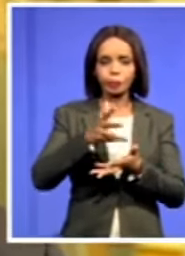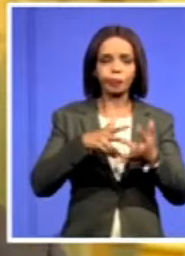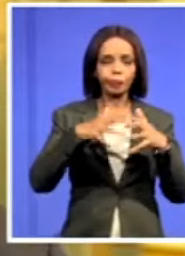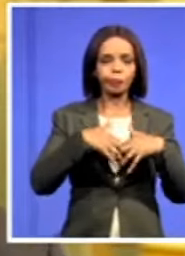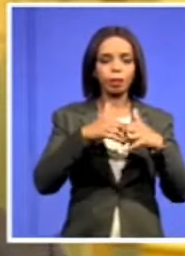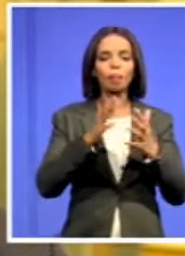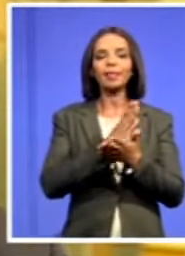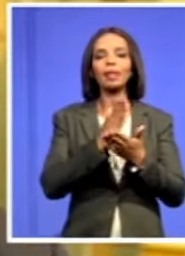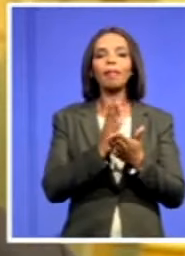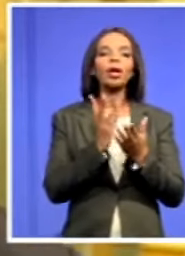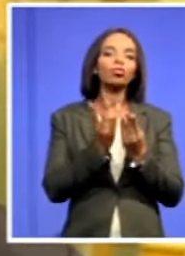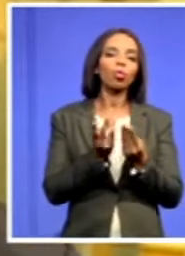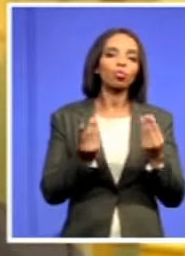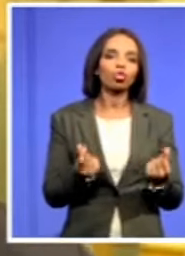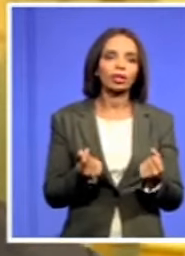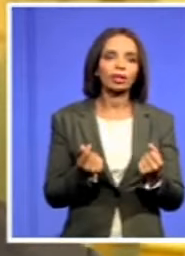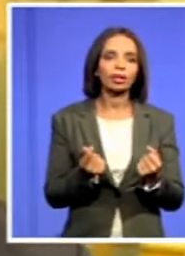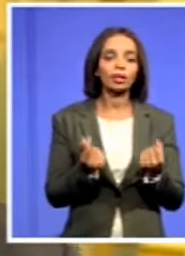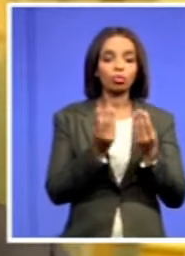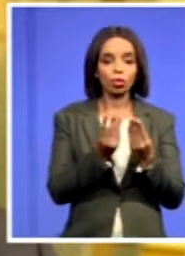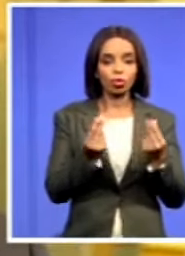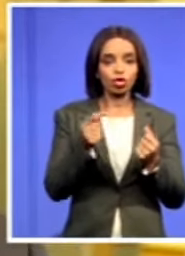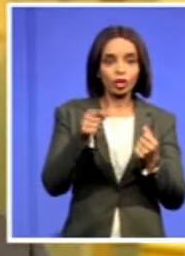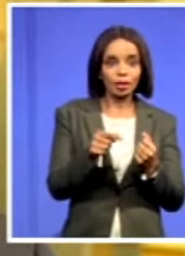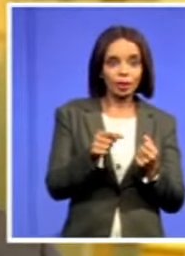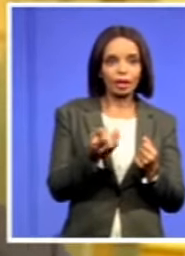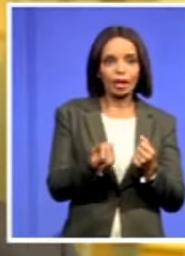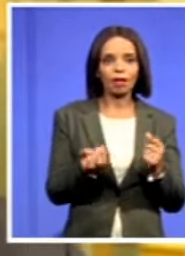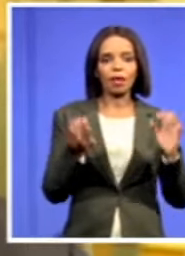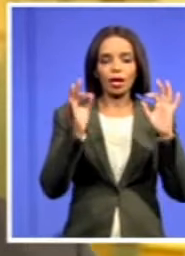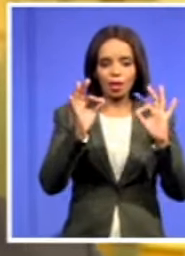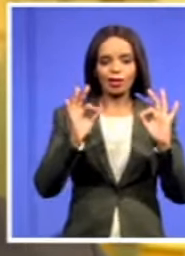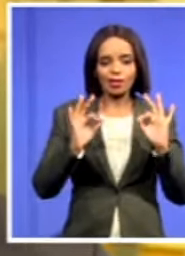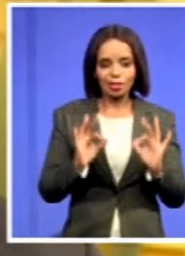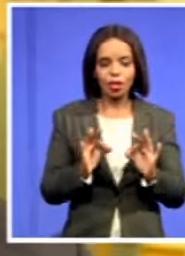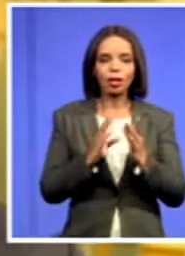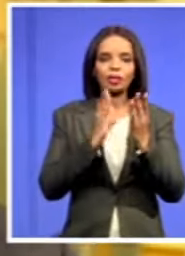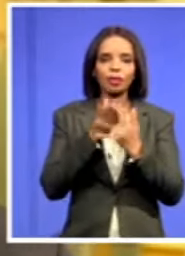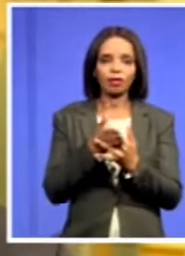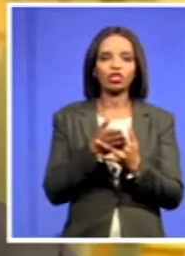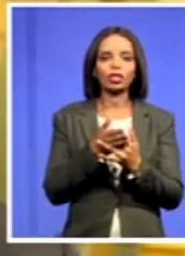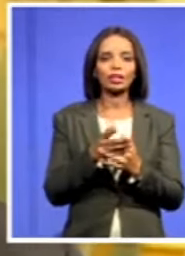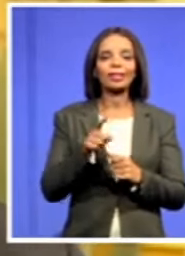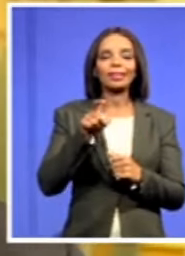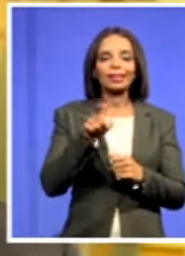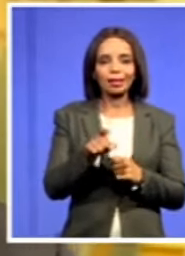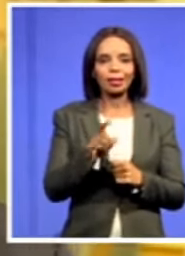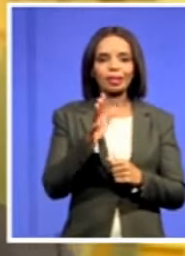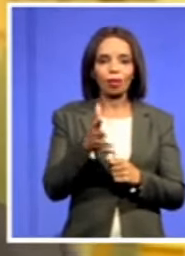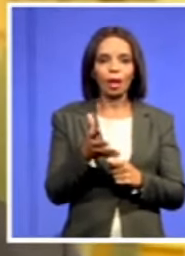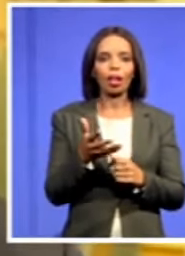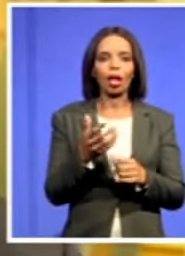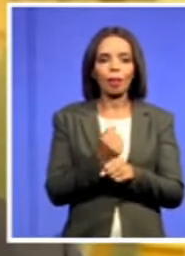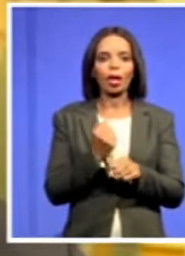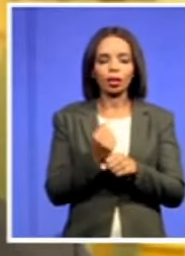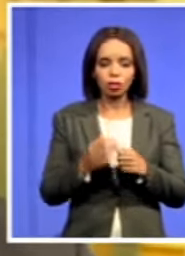that, and coupled with appropriate interventions that will bring everlasting and sustainable solution when it